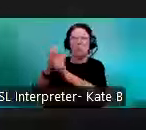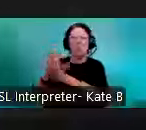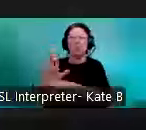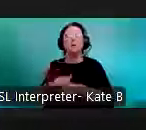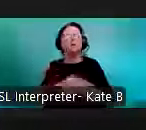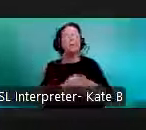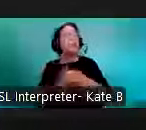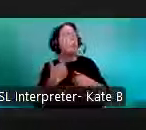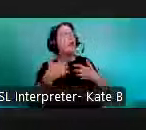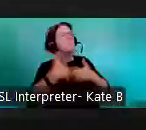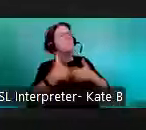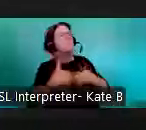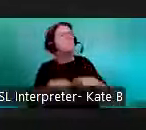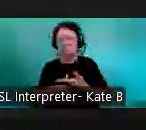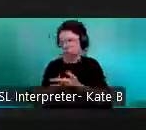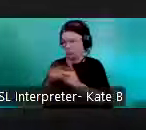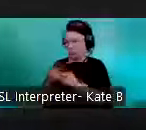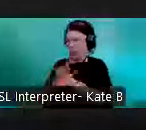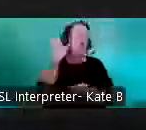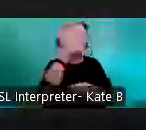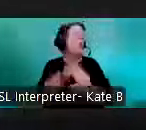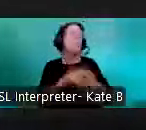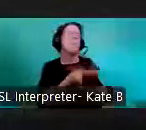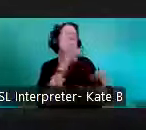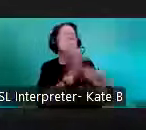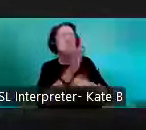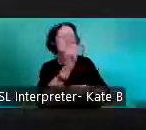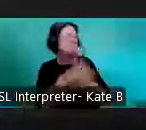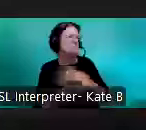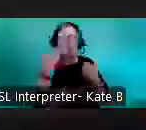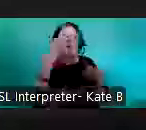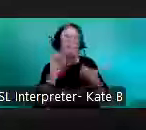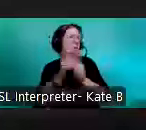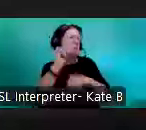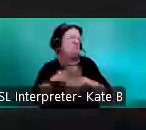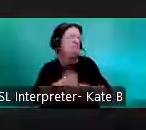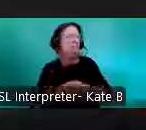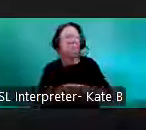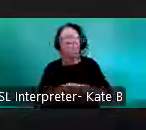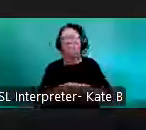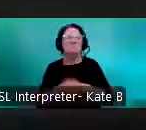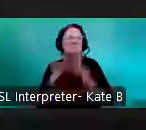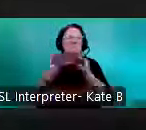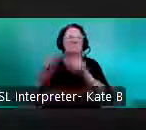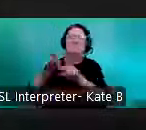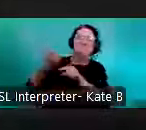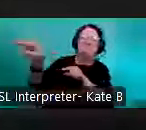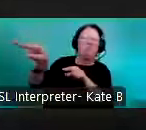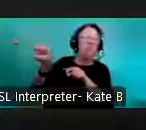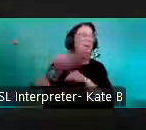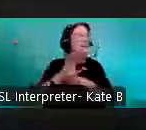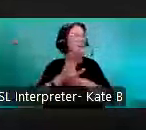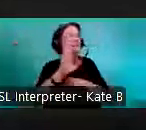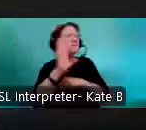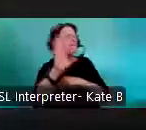voting machines, but maybe they're not set up correctly. They're not ready. They're not placed correctly. They should be in a